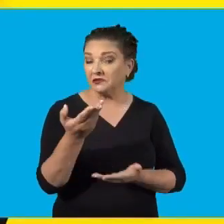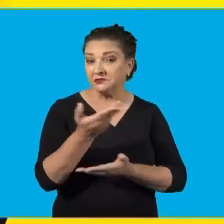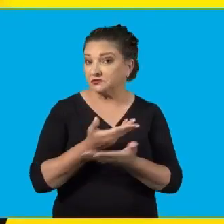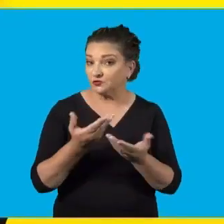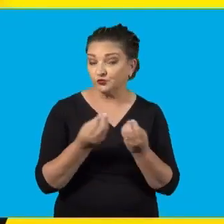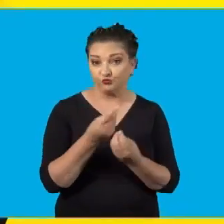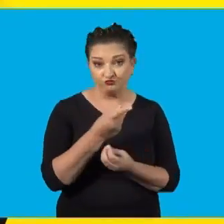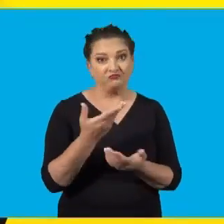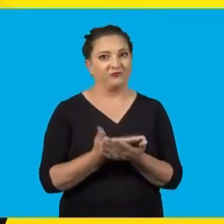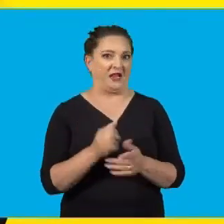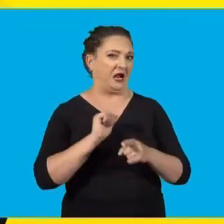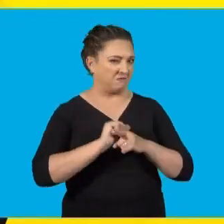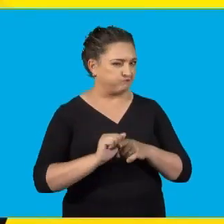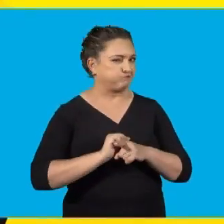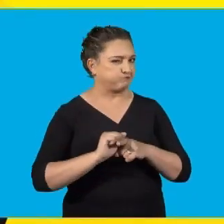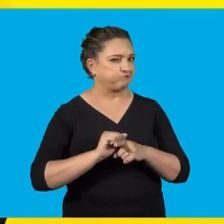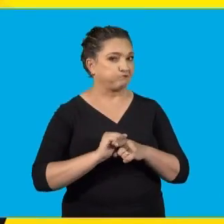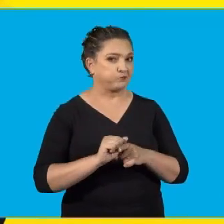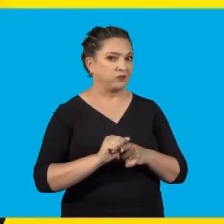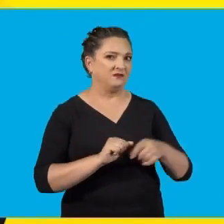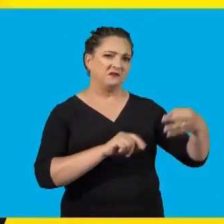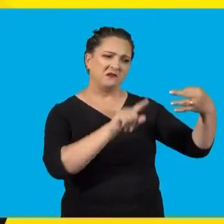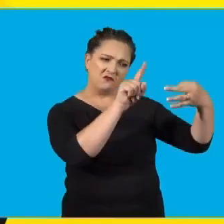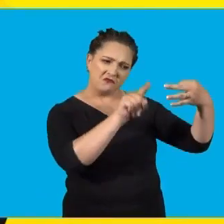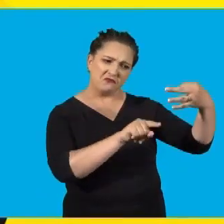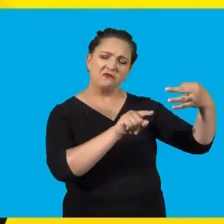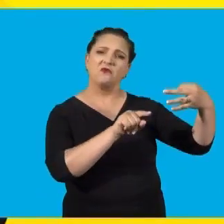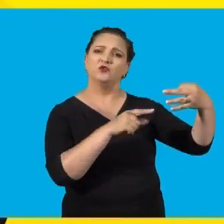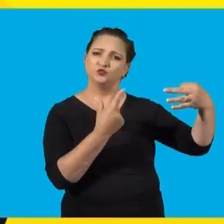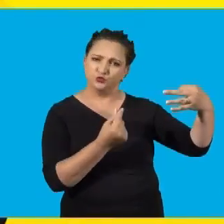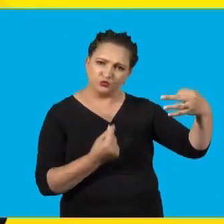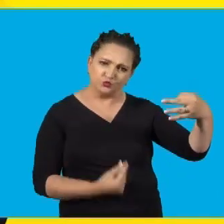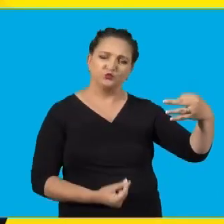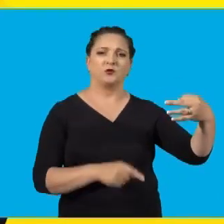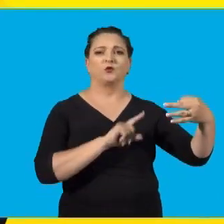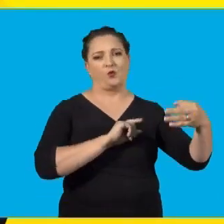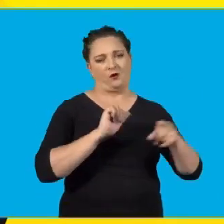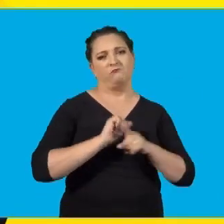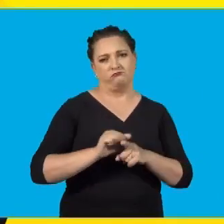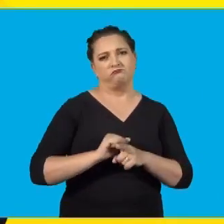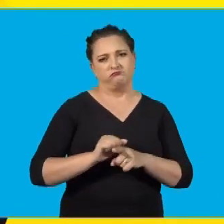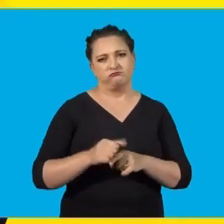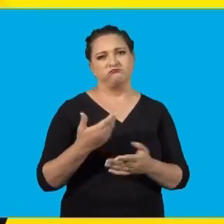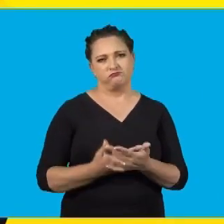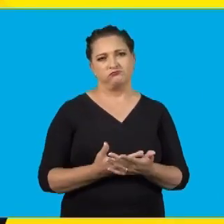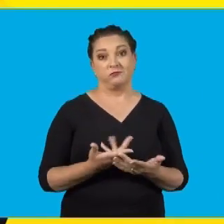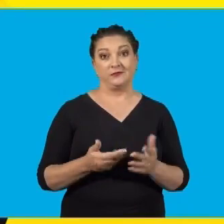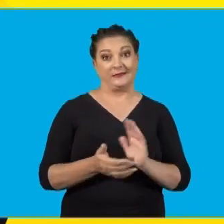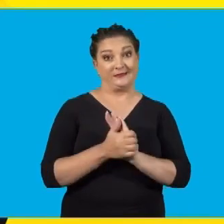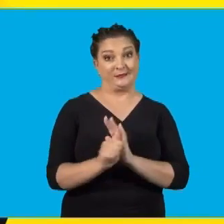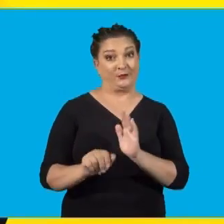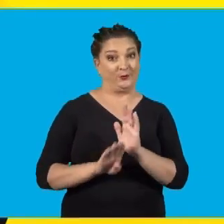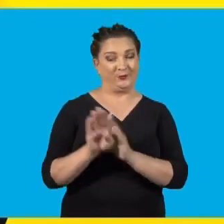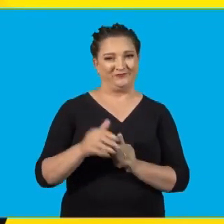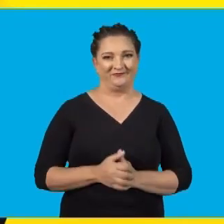advice that we shared with you in this little clip. So go through those question papers and make sure that you practice so that you can hone